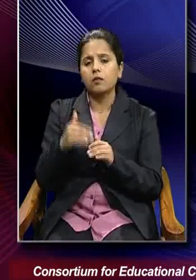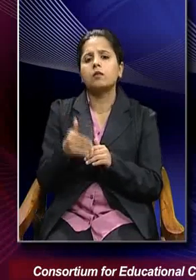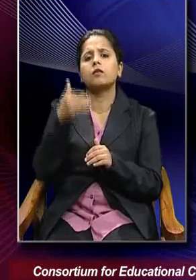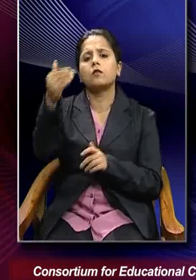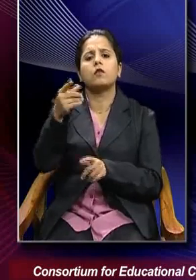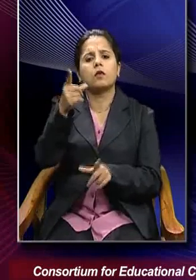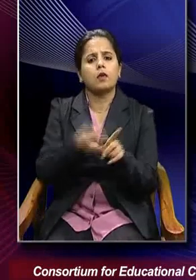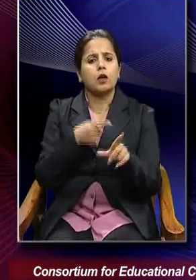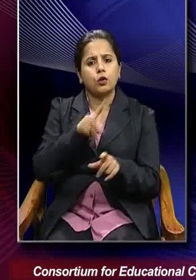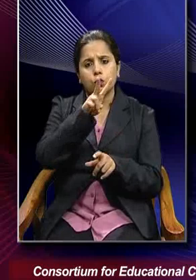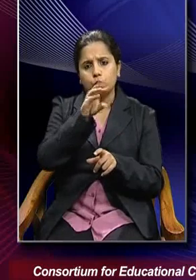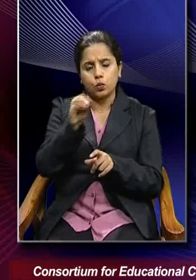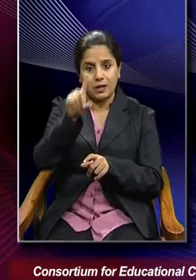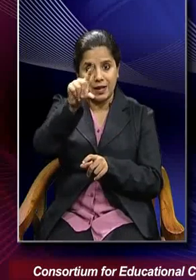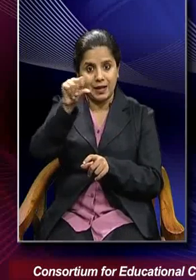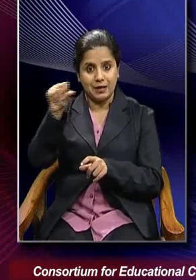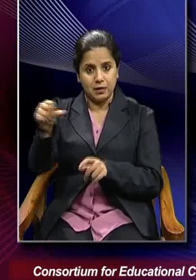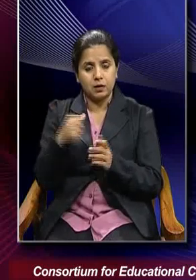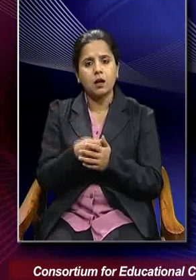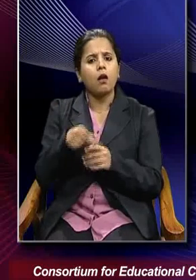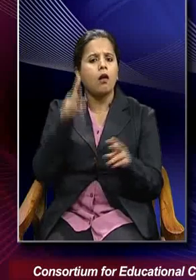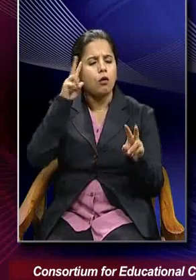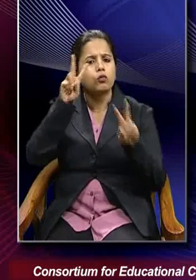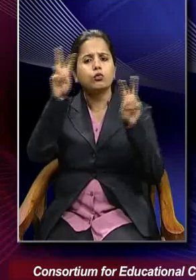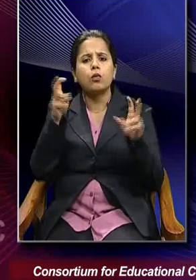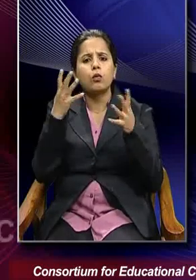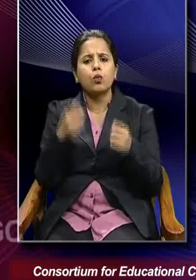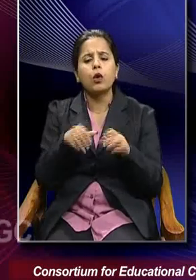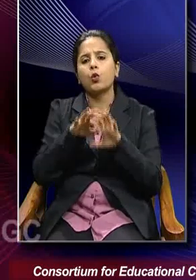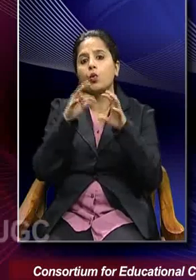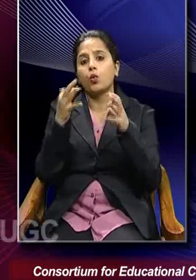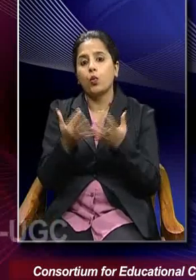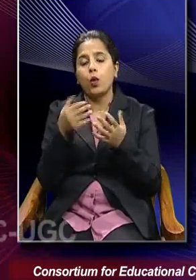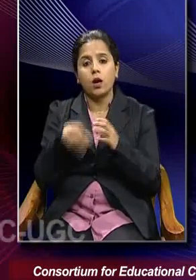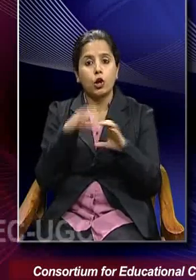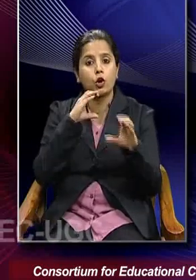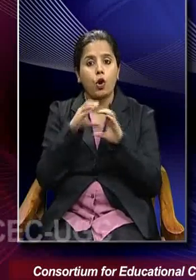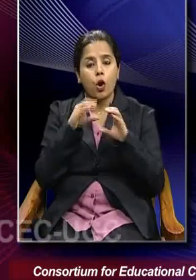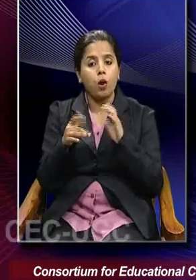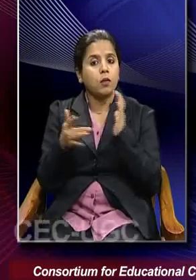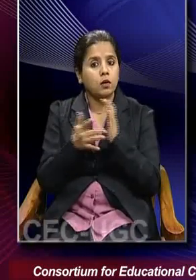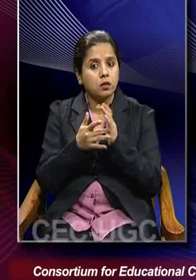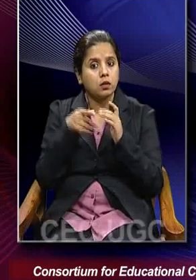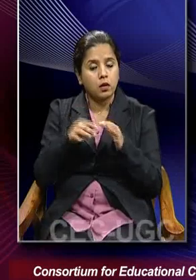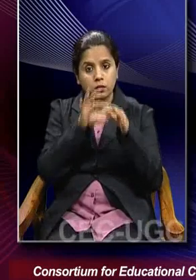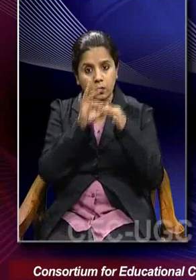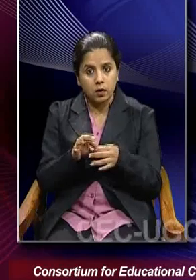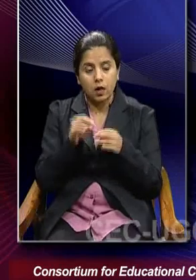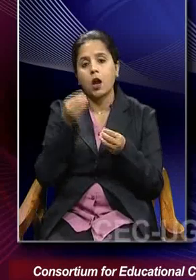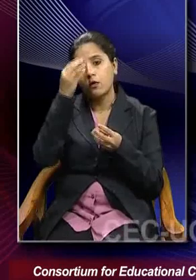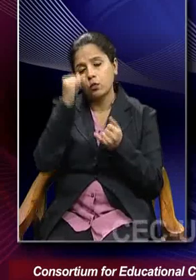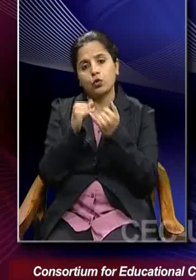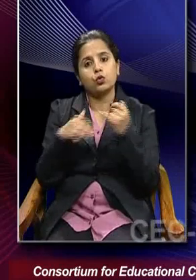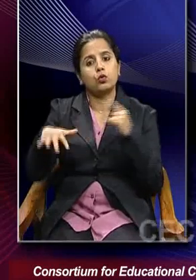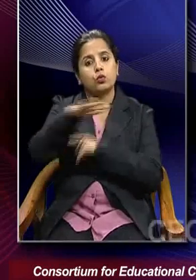year 2019, the theme of World Telecommunication and Information Society Day,